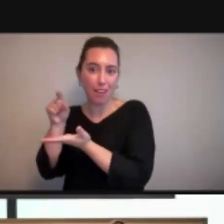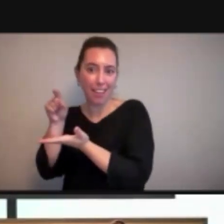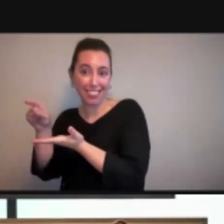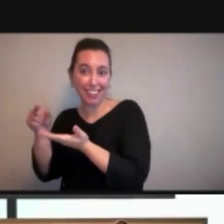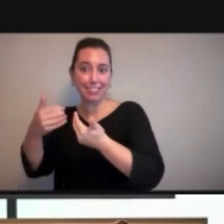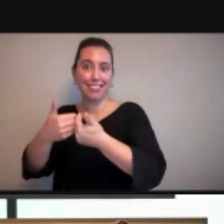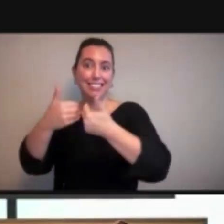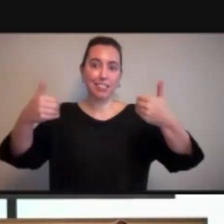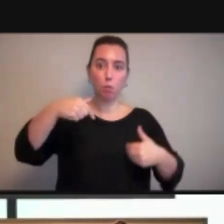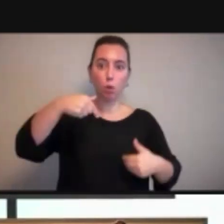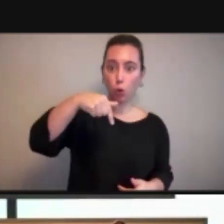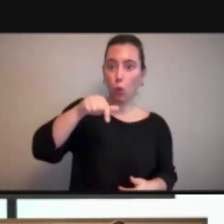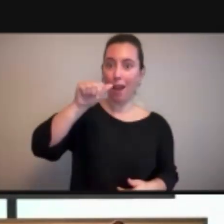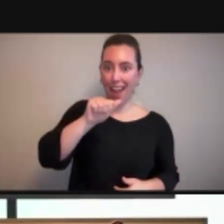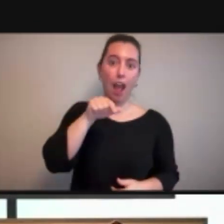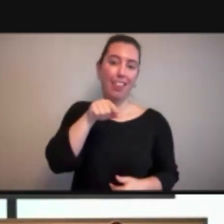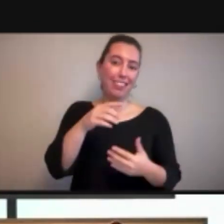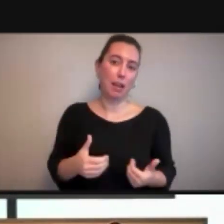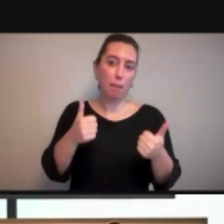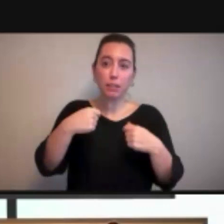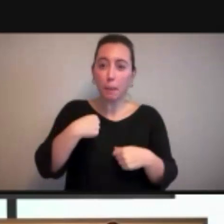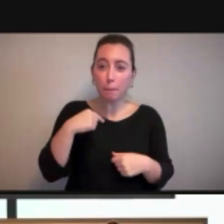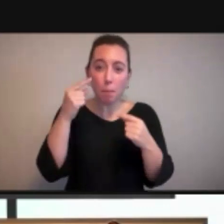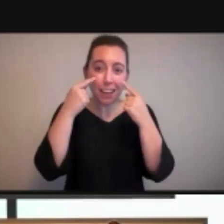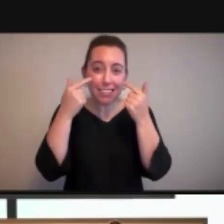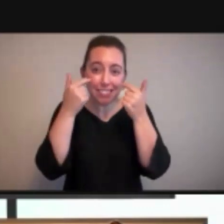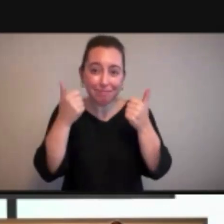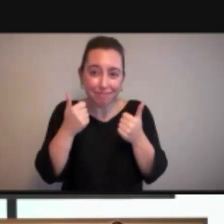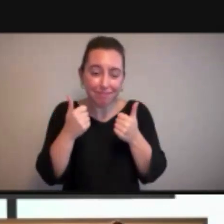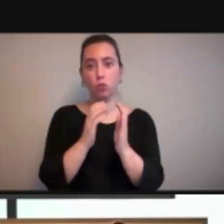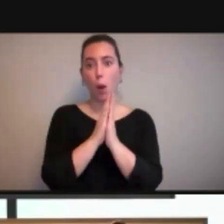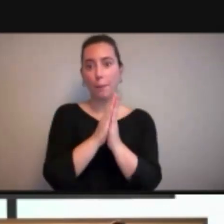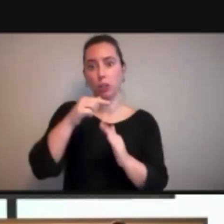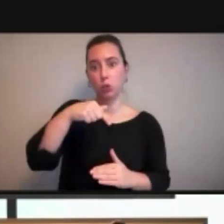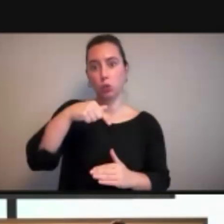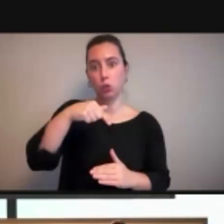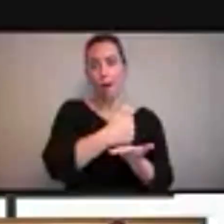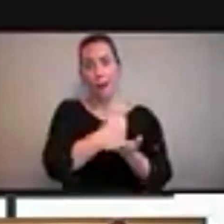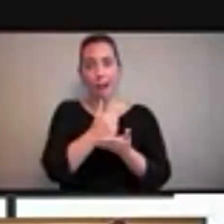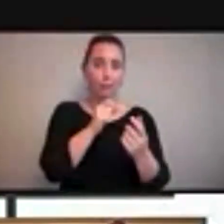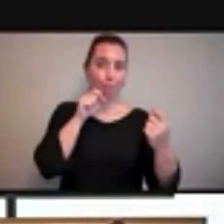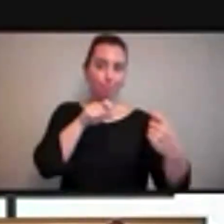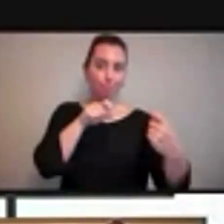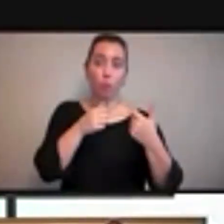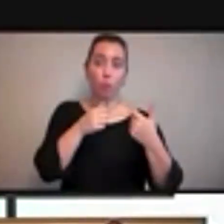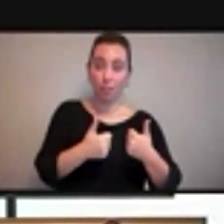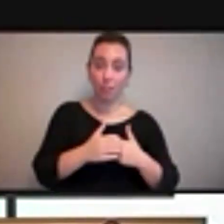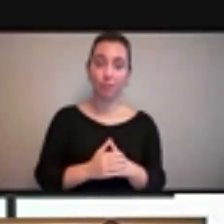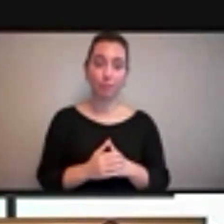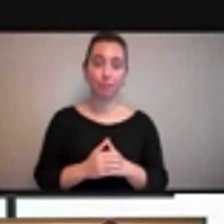So the Web Accessibility Directive was the first common legislation on